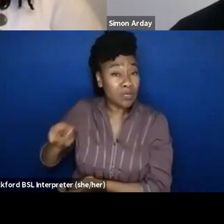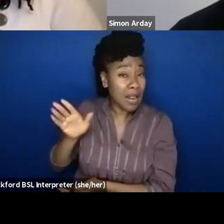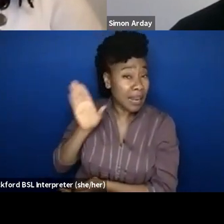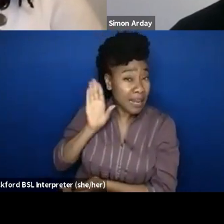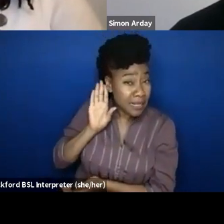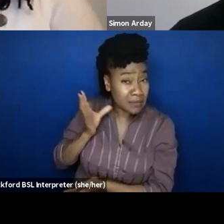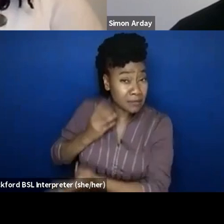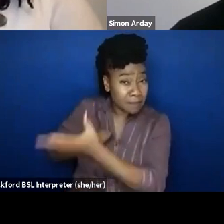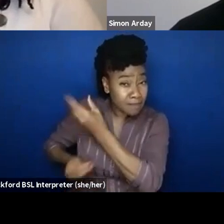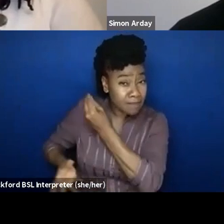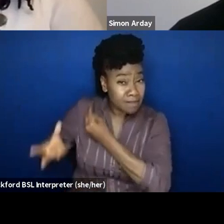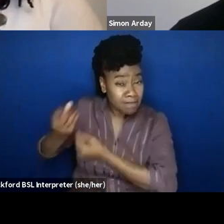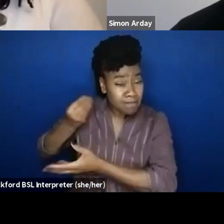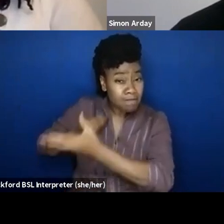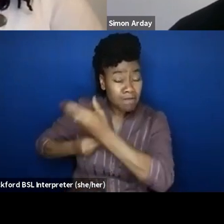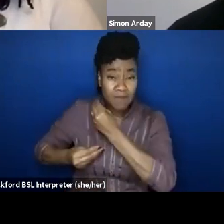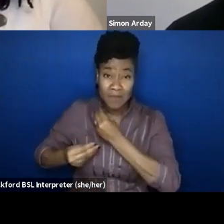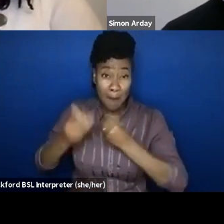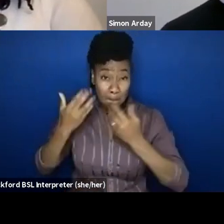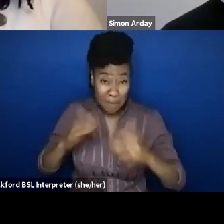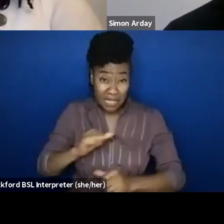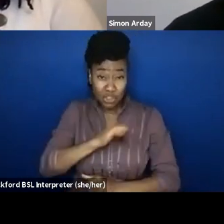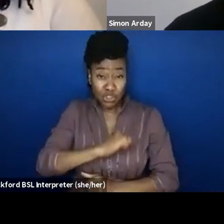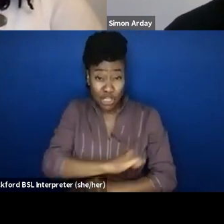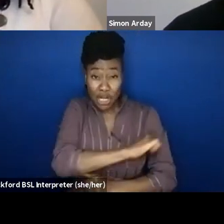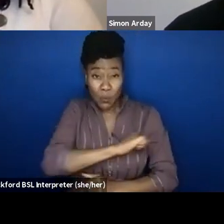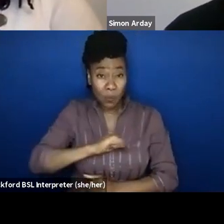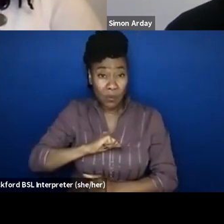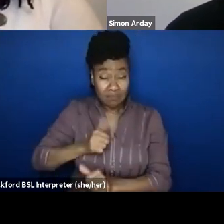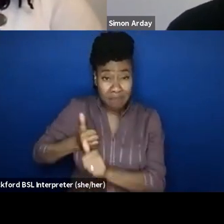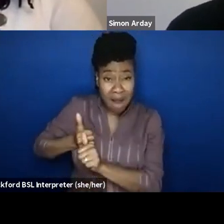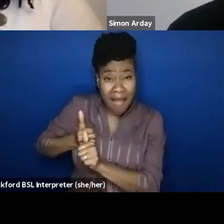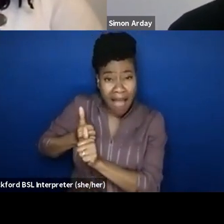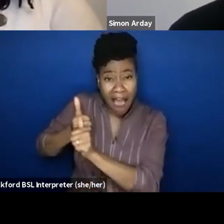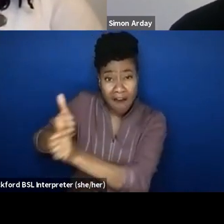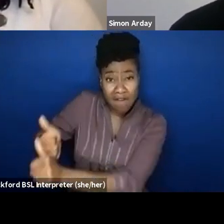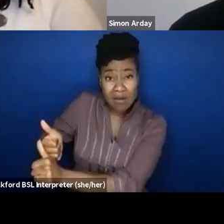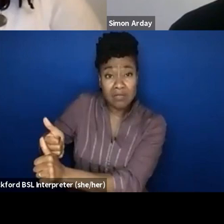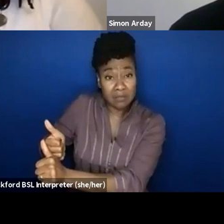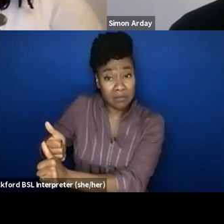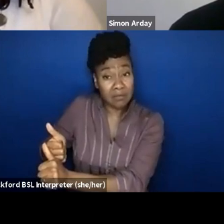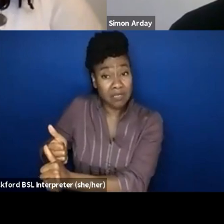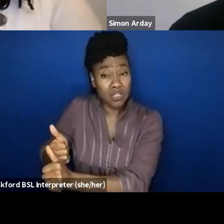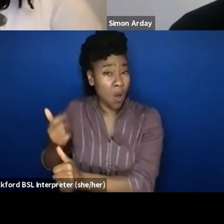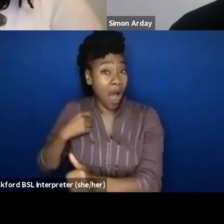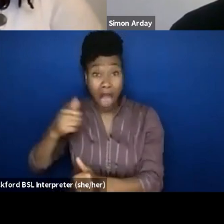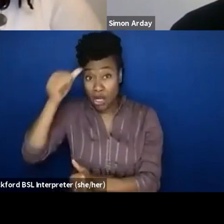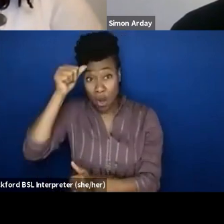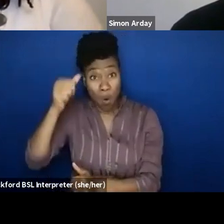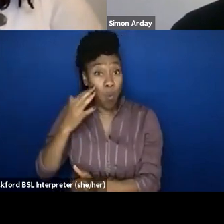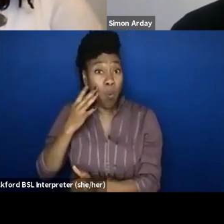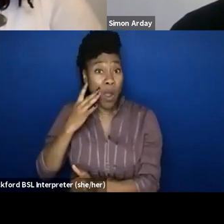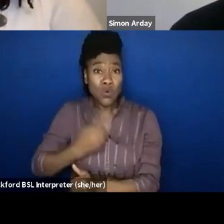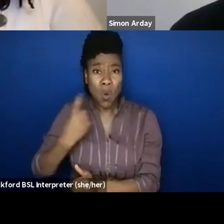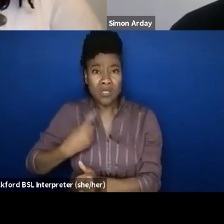and being genuine advocates. And I know, you know, when you are in that disturbed state, that just means so